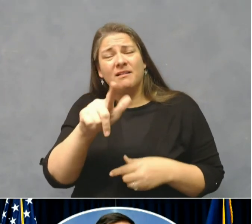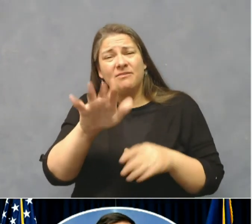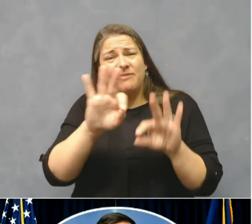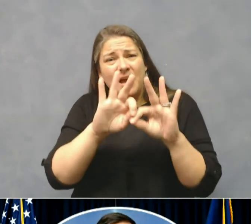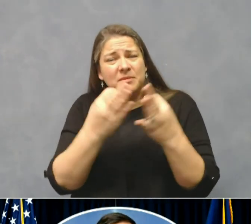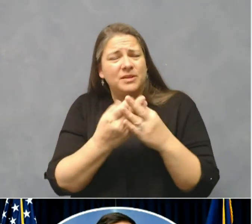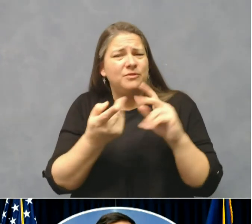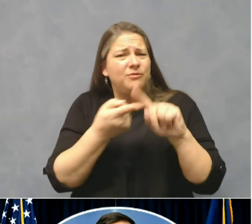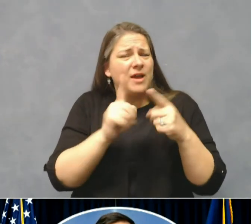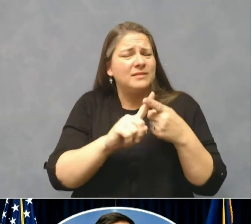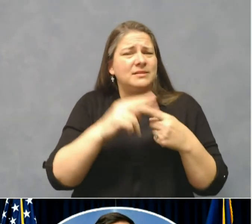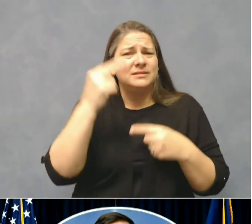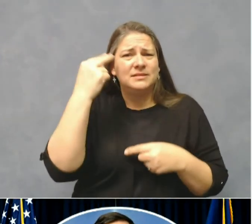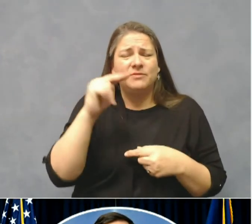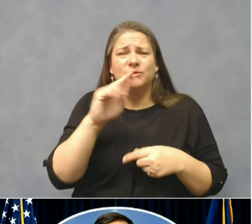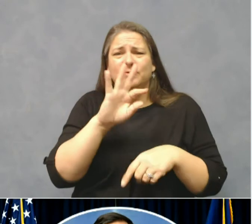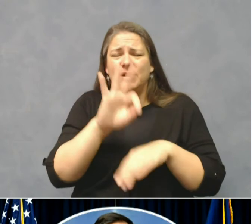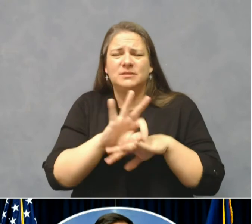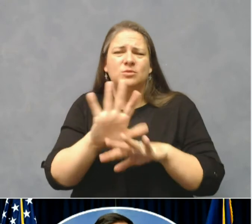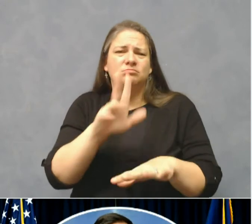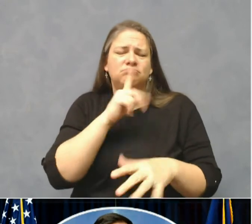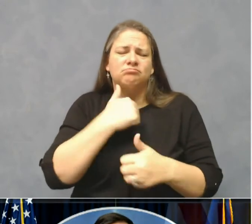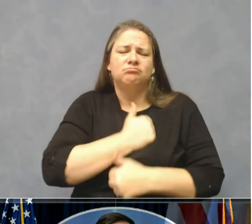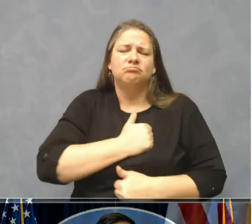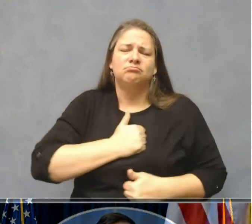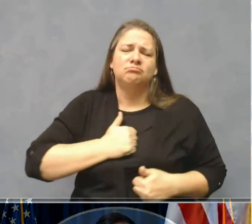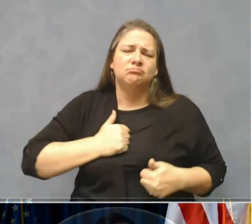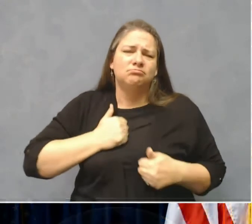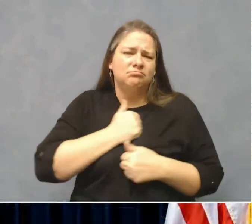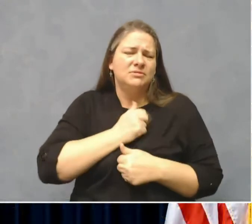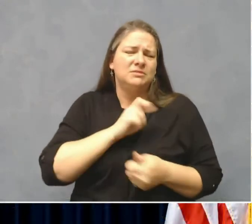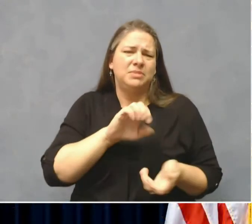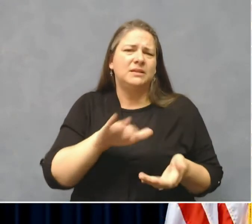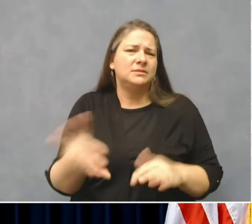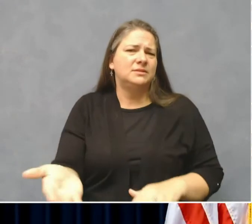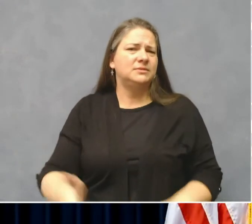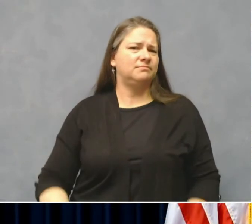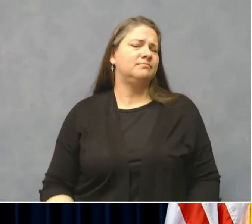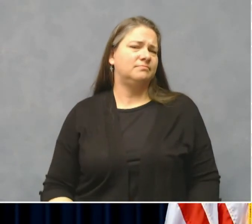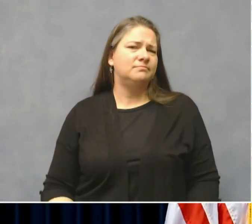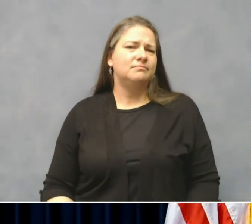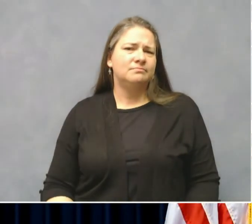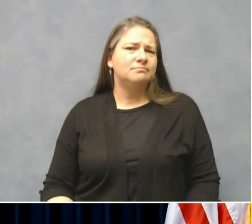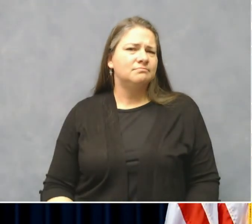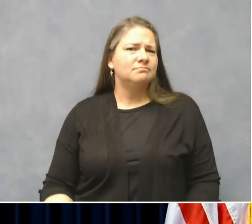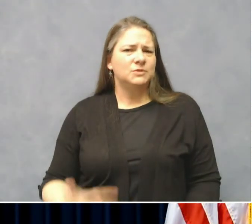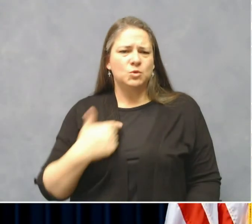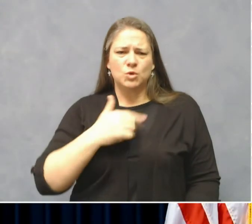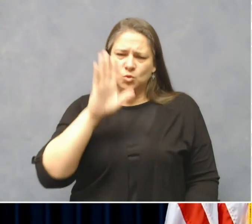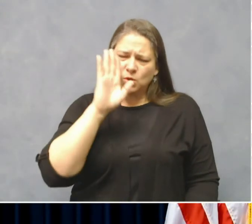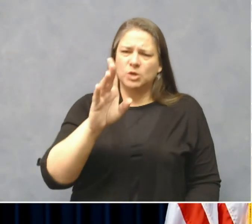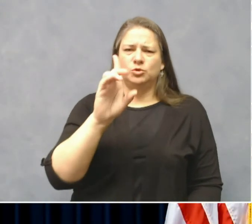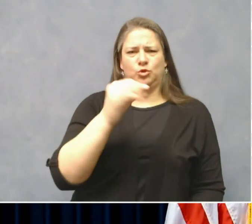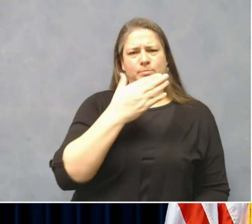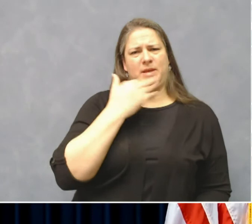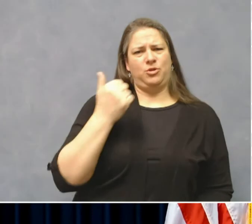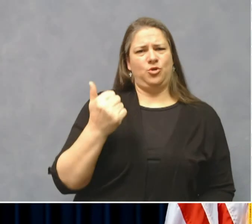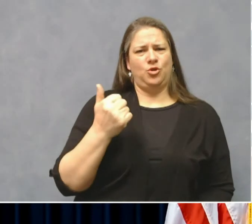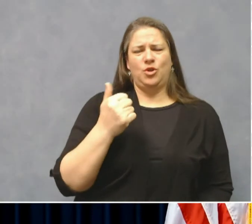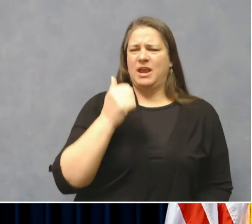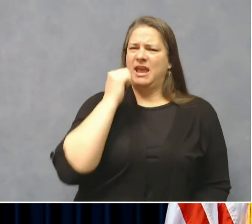are so sorry about his passing. And we will work to do better each and every